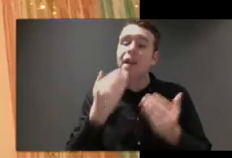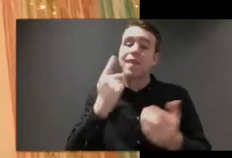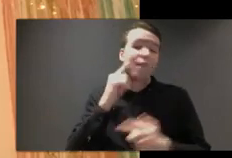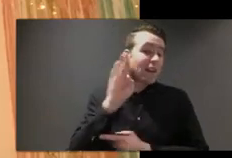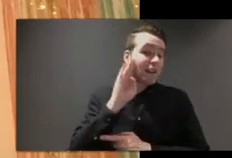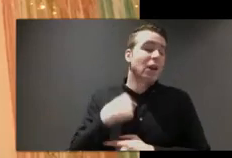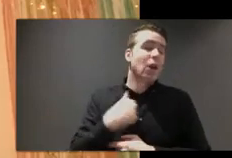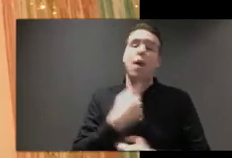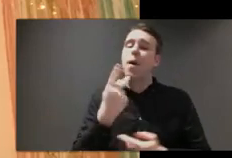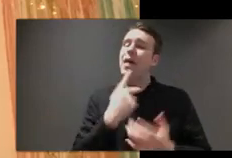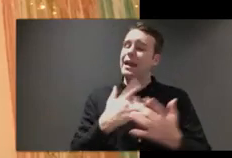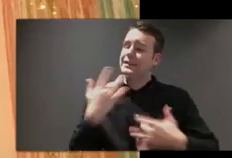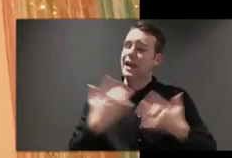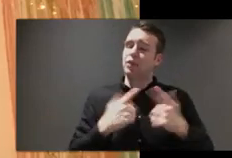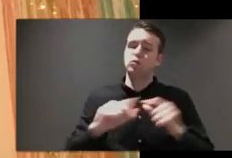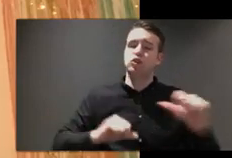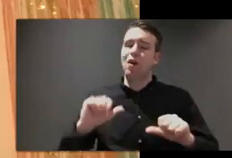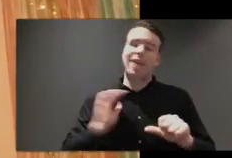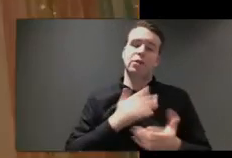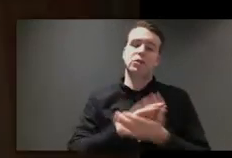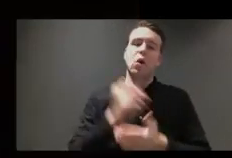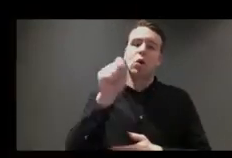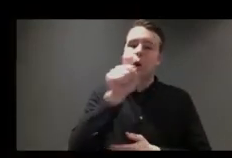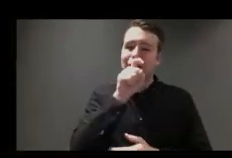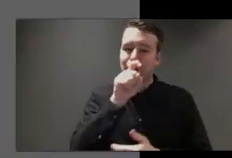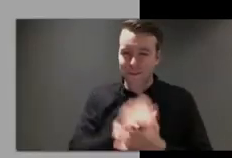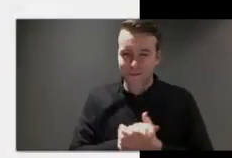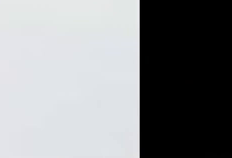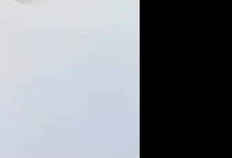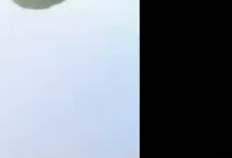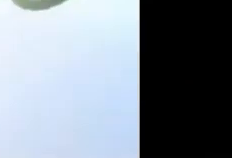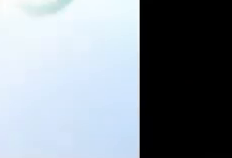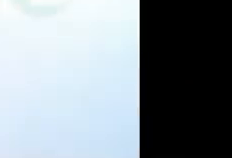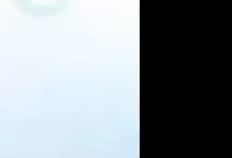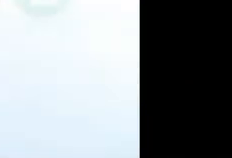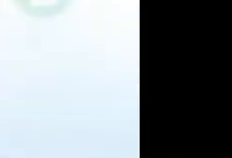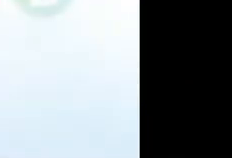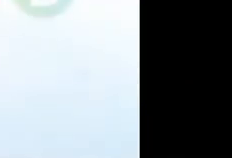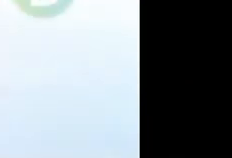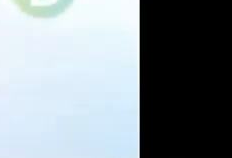listening, and we both are excited to show off our school. Go Eagles!